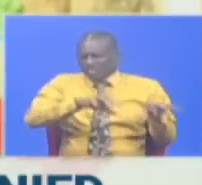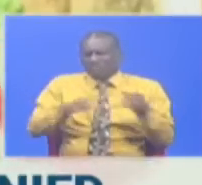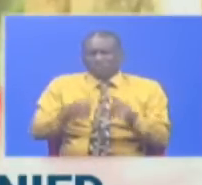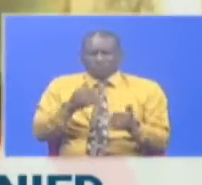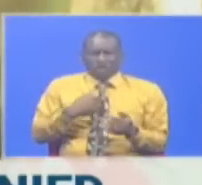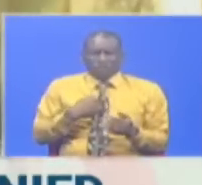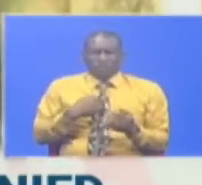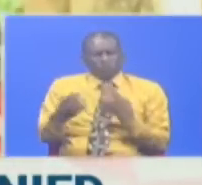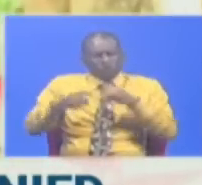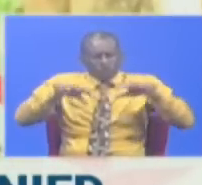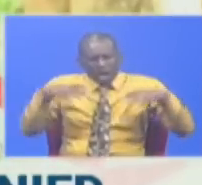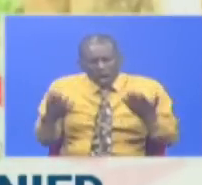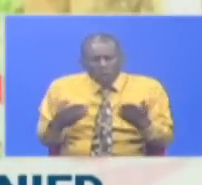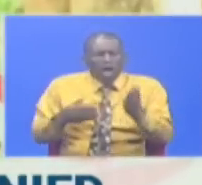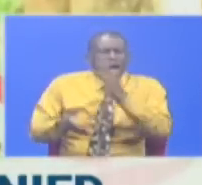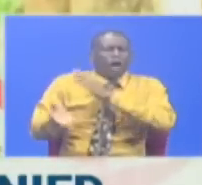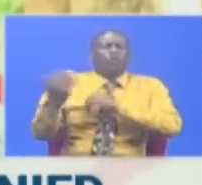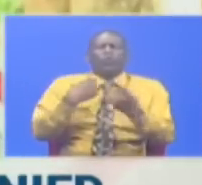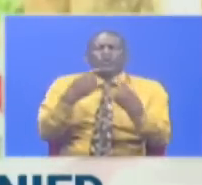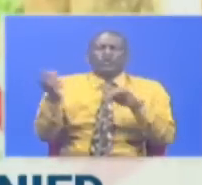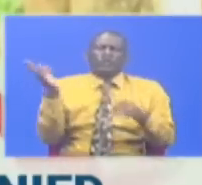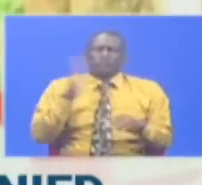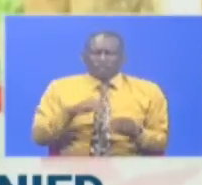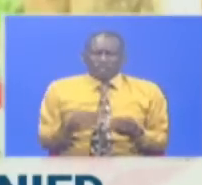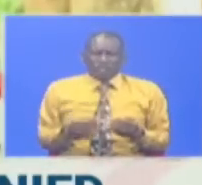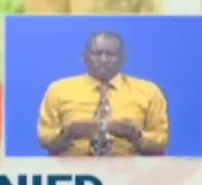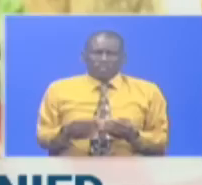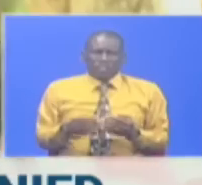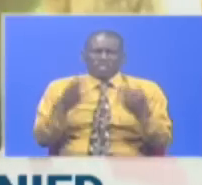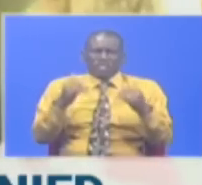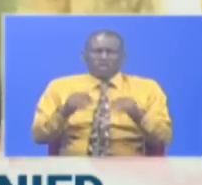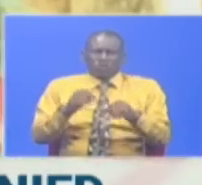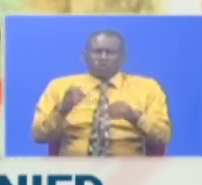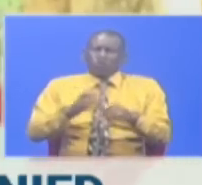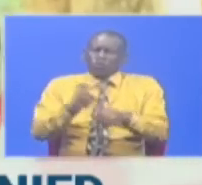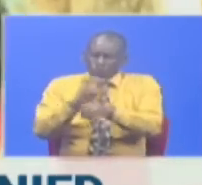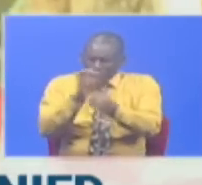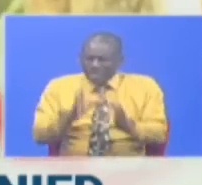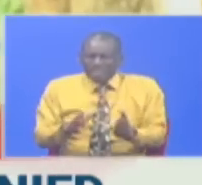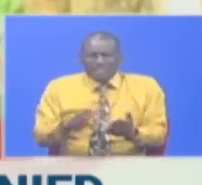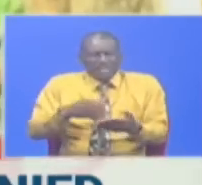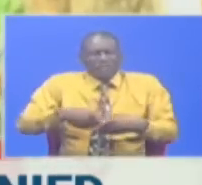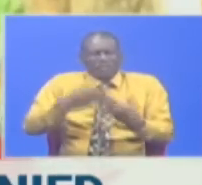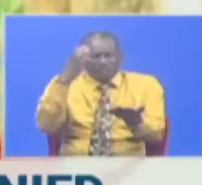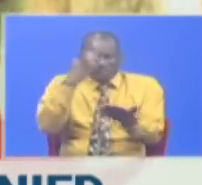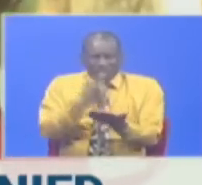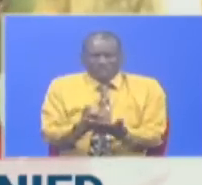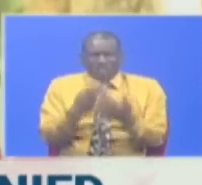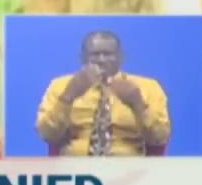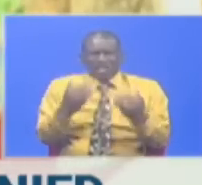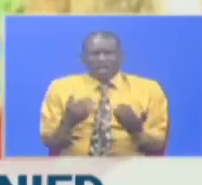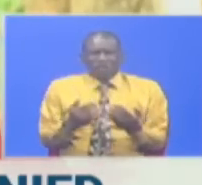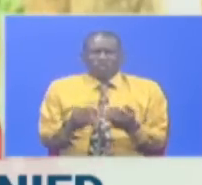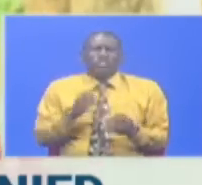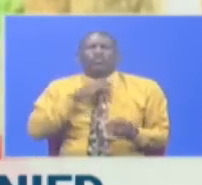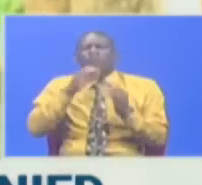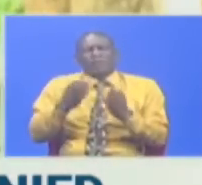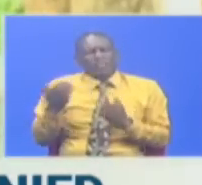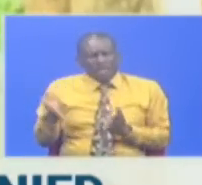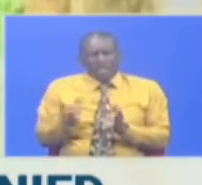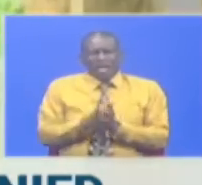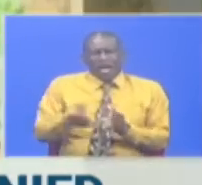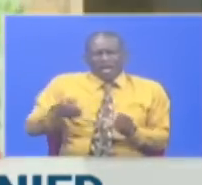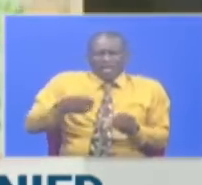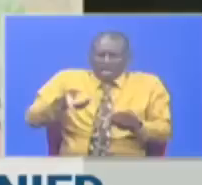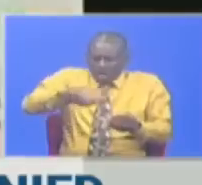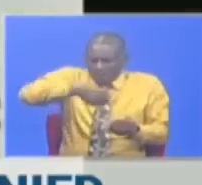mbeleni tumeongea, paka defend witness wameongea, sasa tukirudia, na yeye mlalamizi yake iko, na hii yetu umeenda